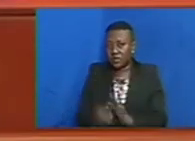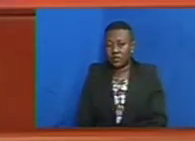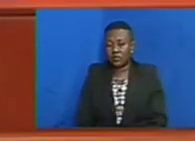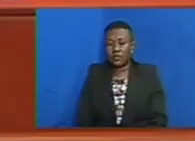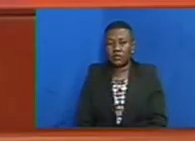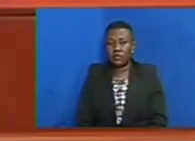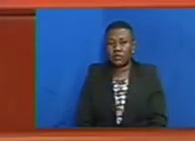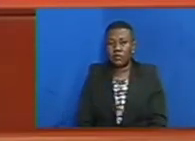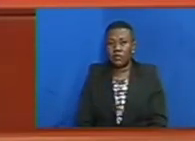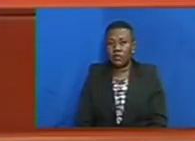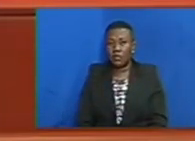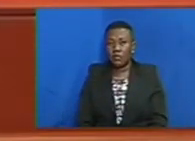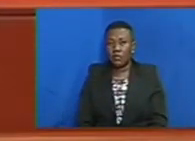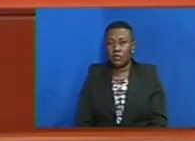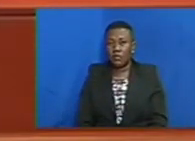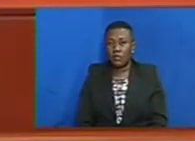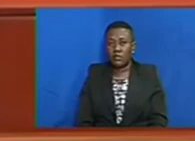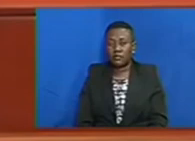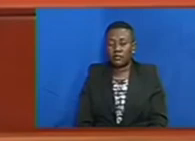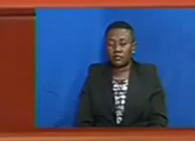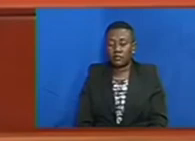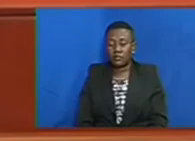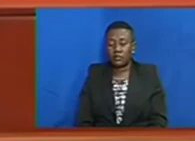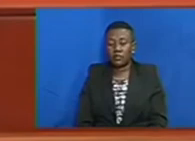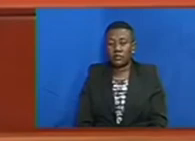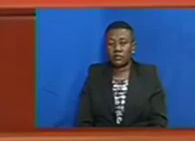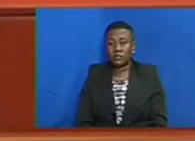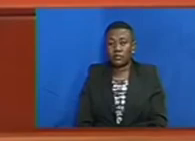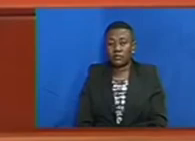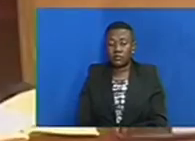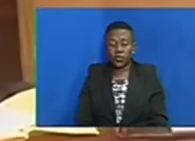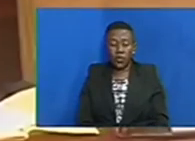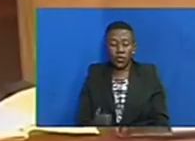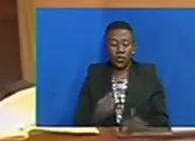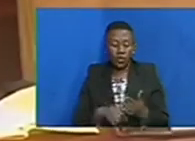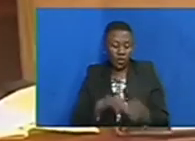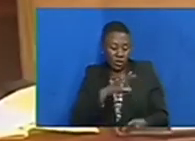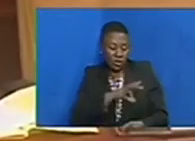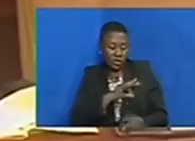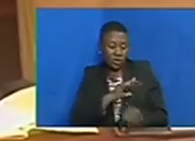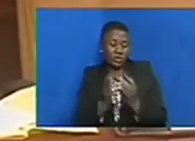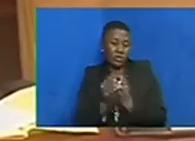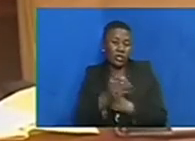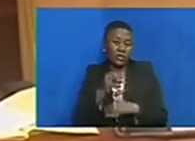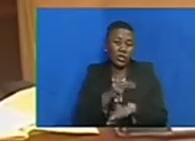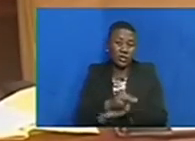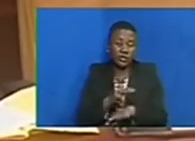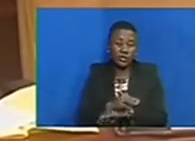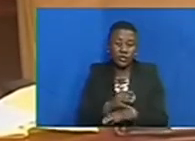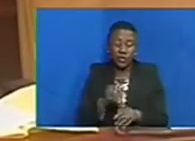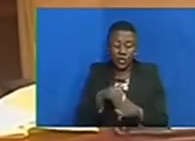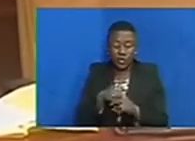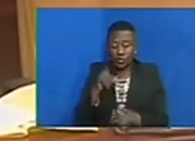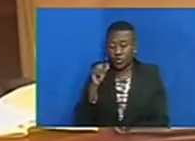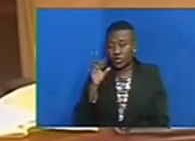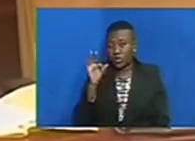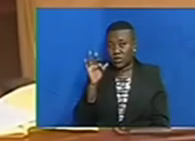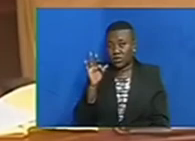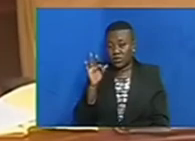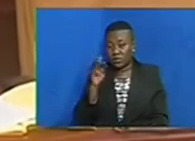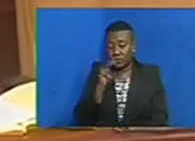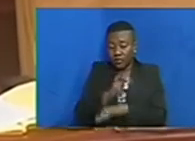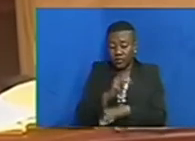Speaker, to consolidate the gains made by the ministry in the previous year, 2019, the ministry